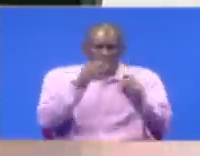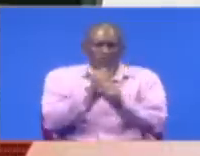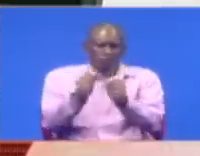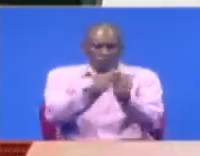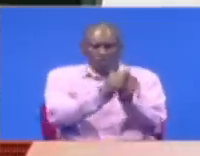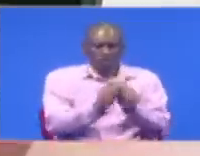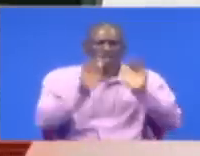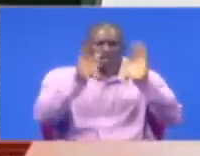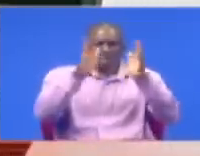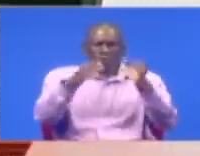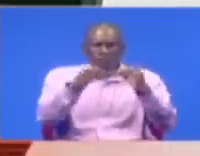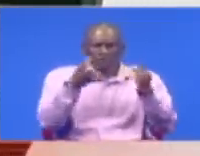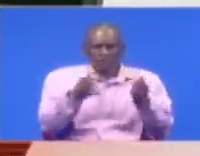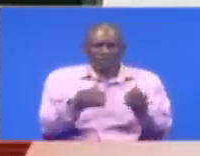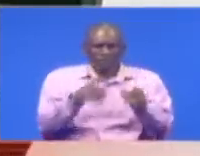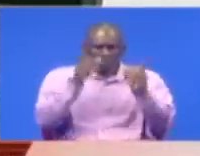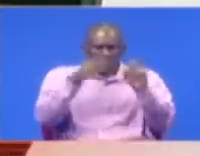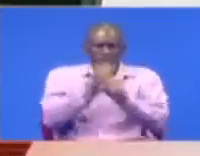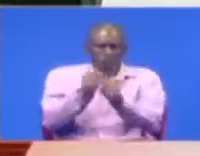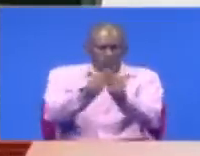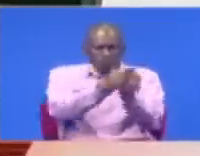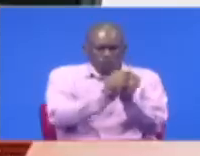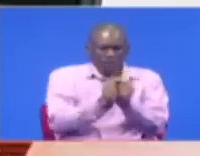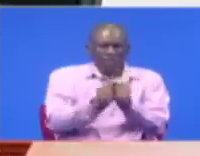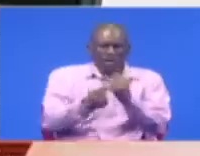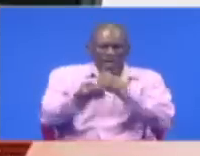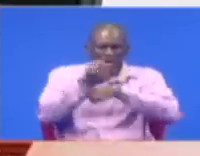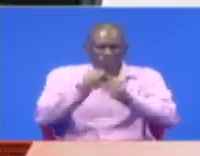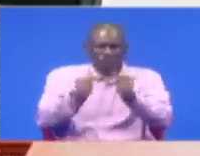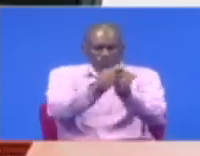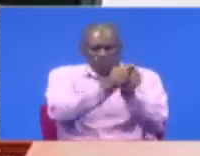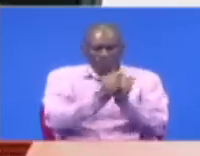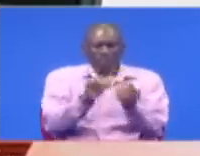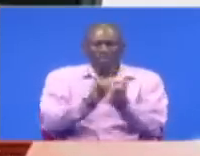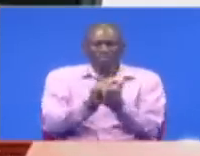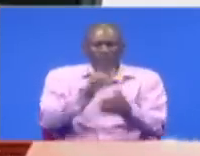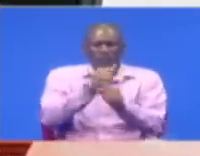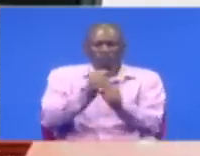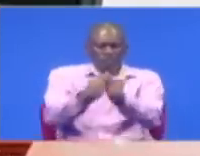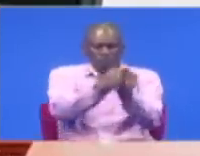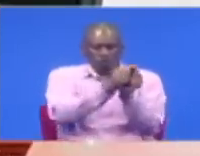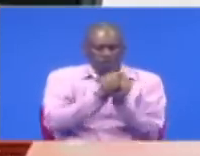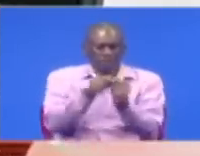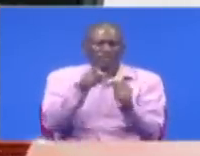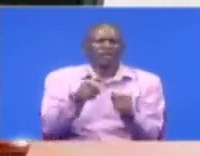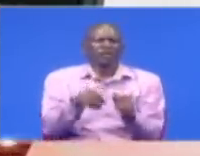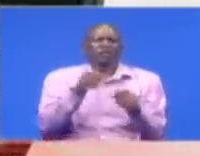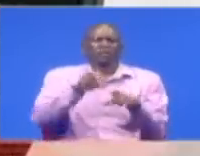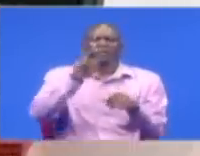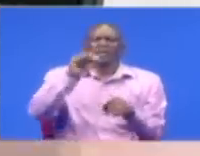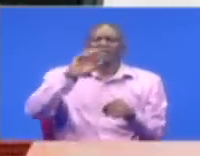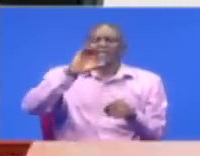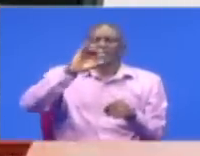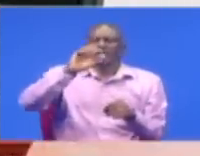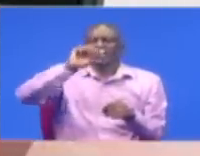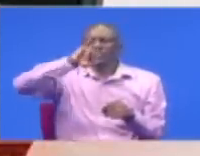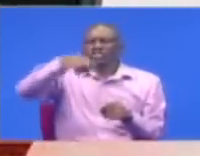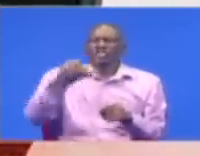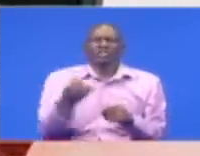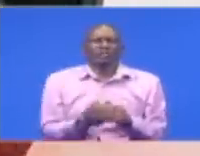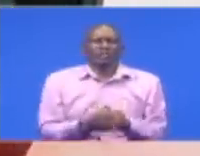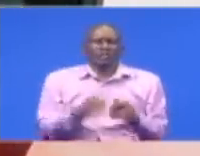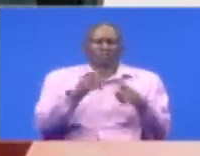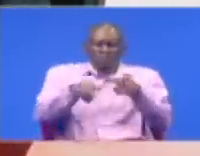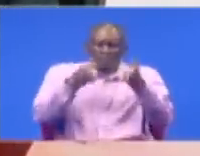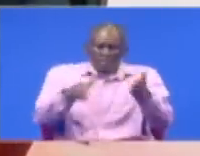key word here is collectivity of action. And that collectivity will be at NCAJ. But